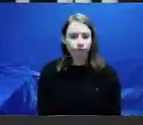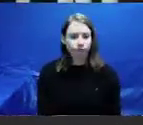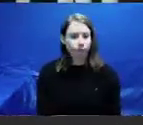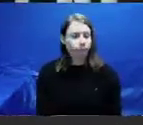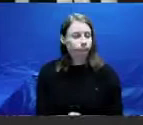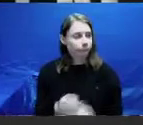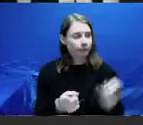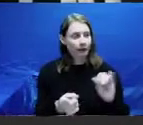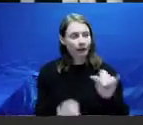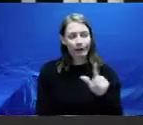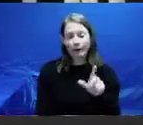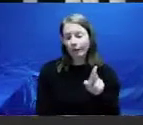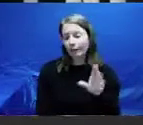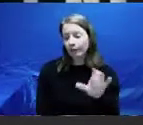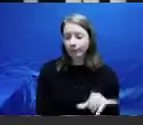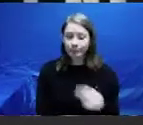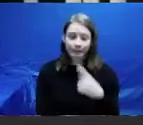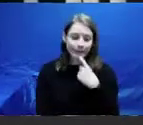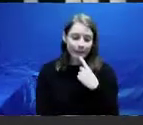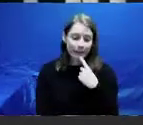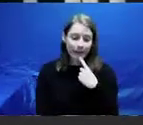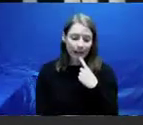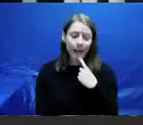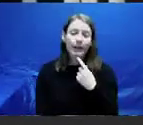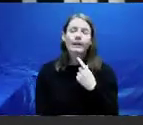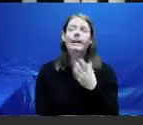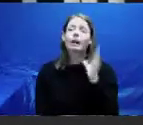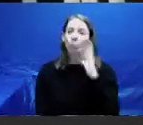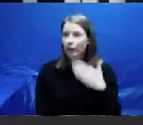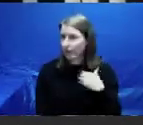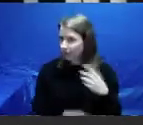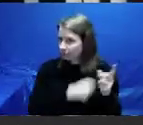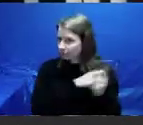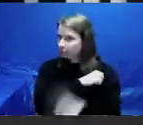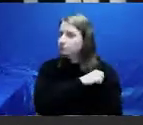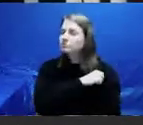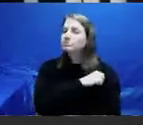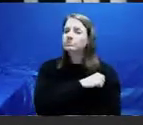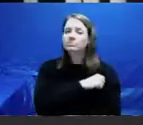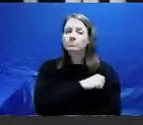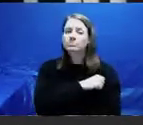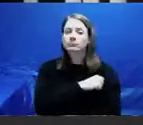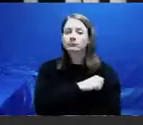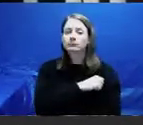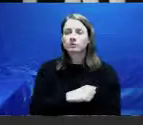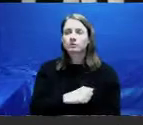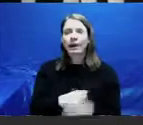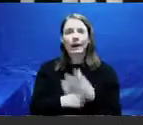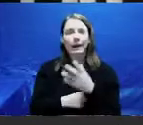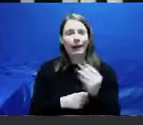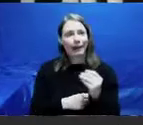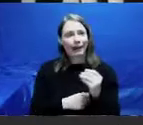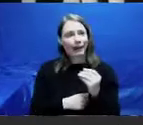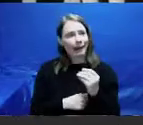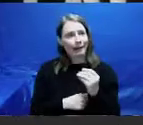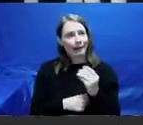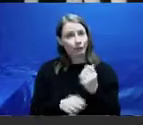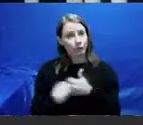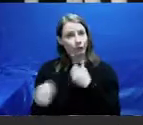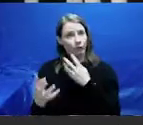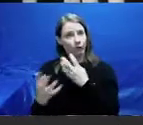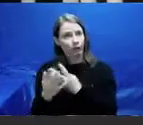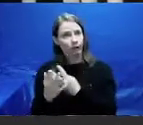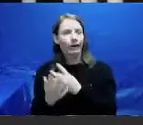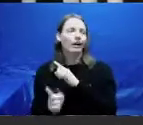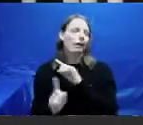they would have a sentence, and sometimes they would work their sentence off by working in Jamestown